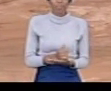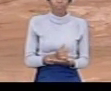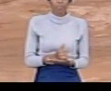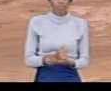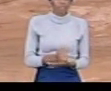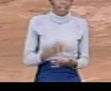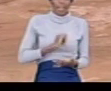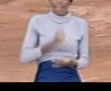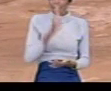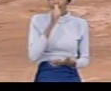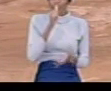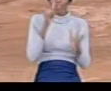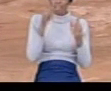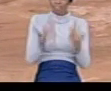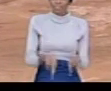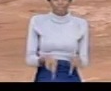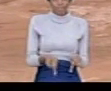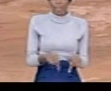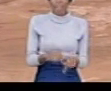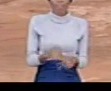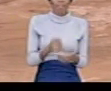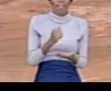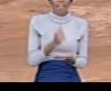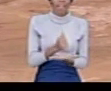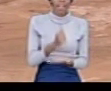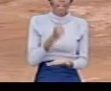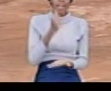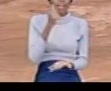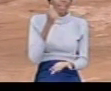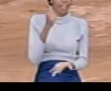amen. Amen.